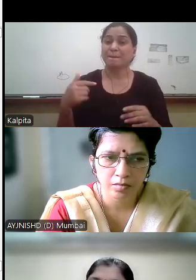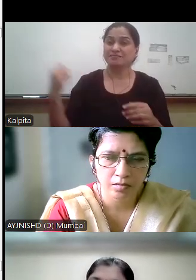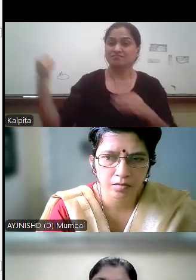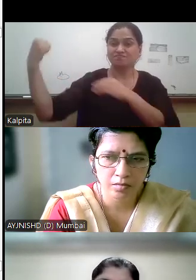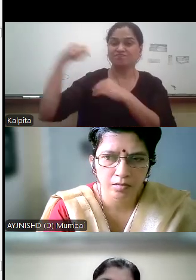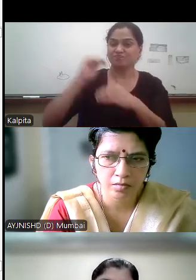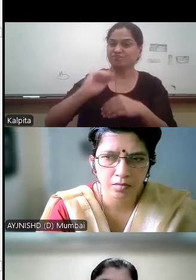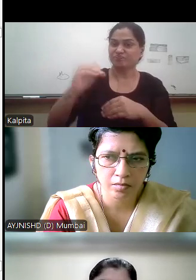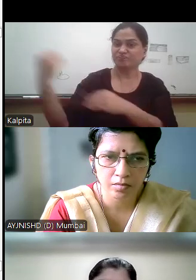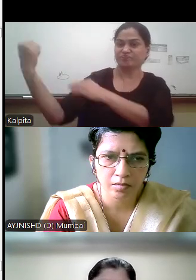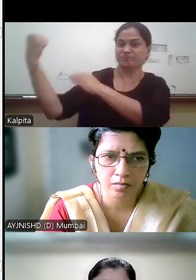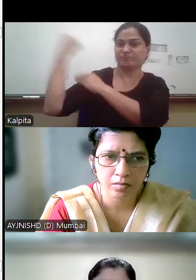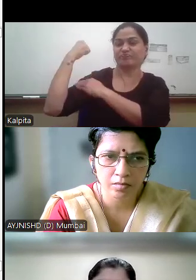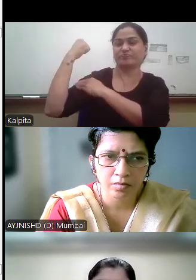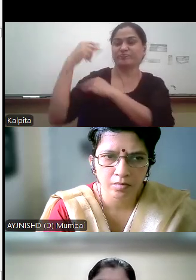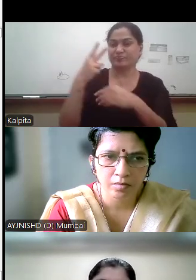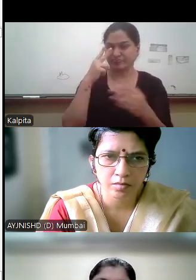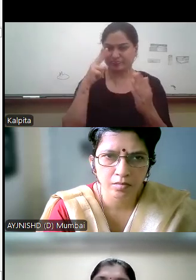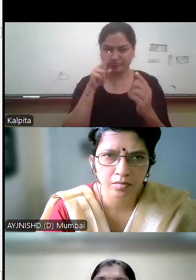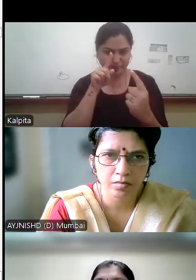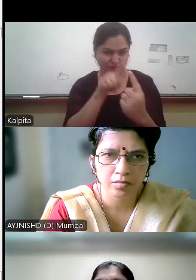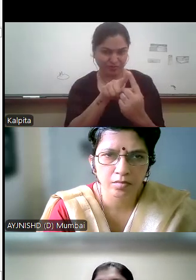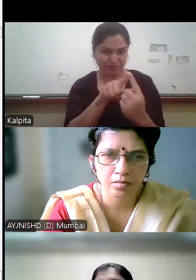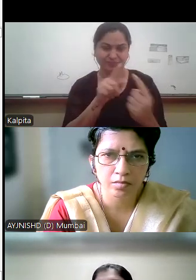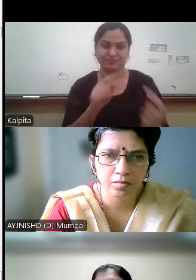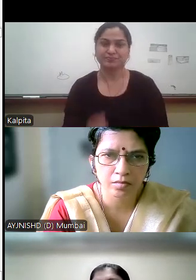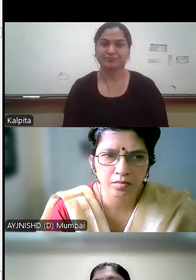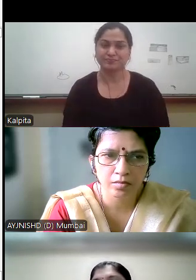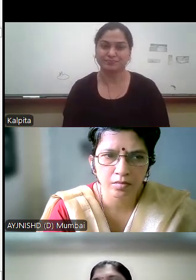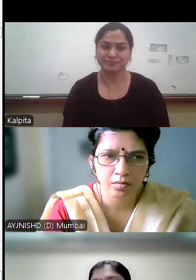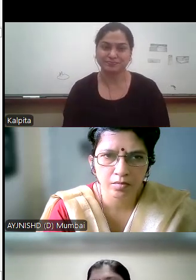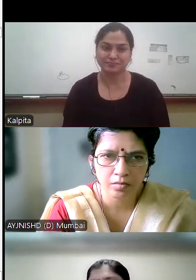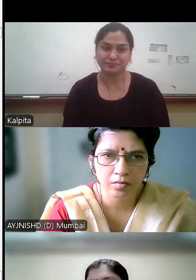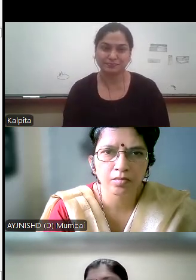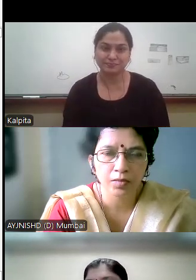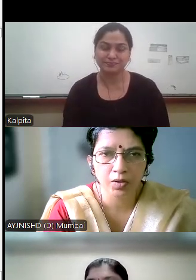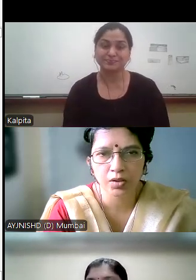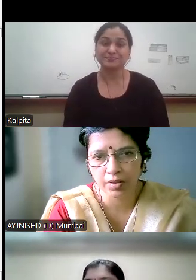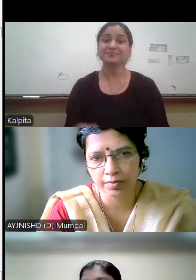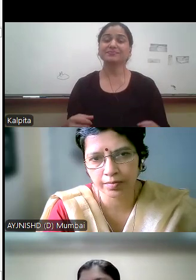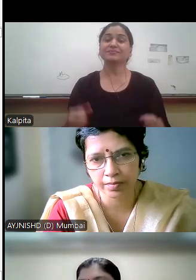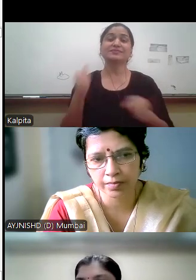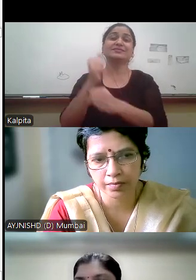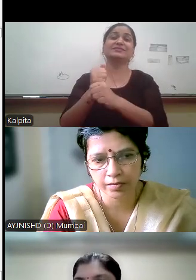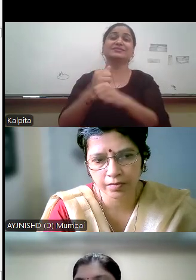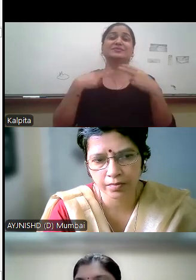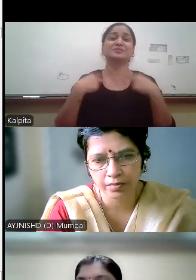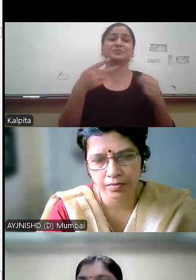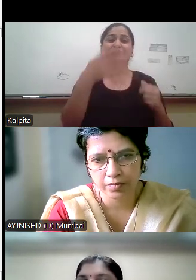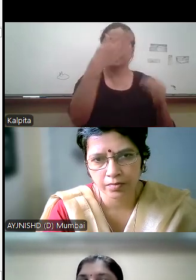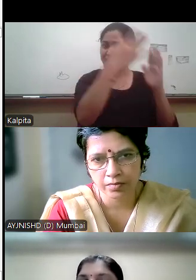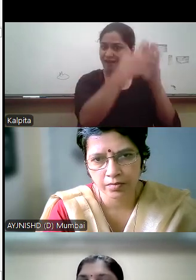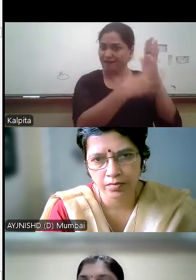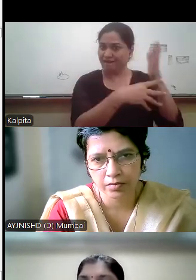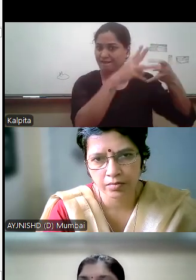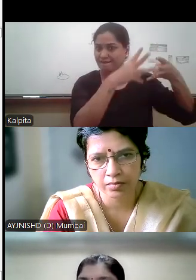he can do. So let us look at some government schemes which are there for the children with cerebral palsy.